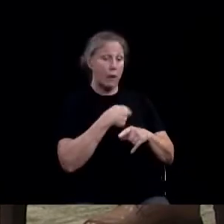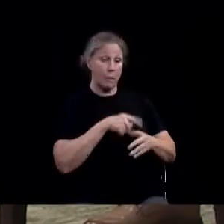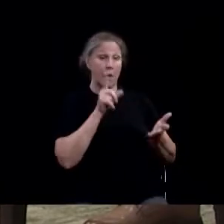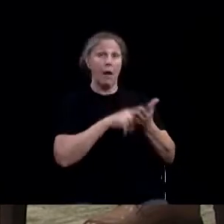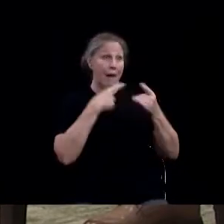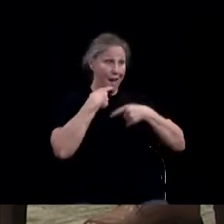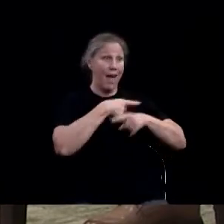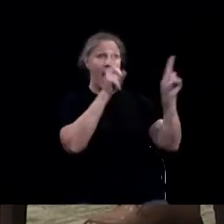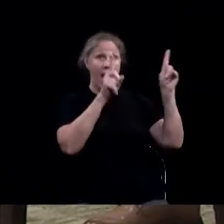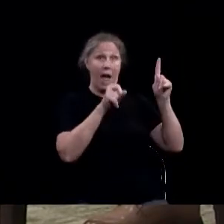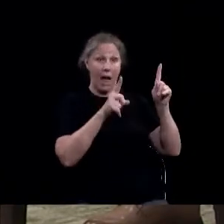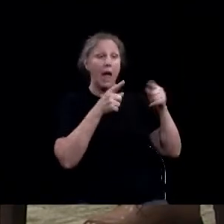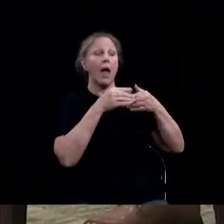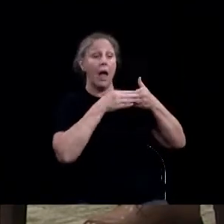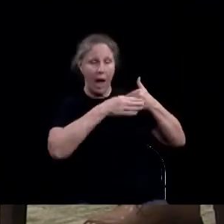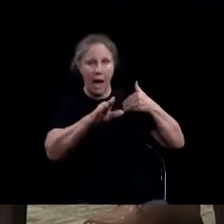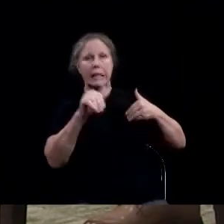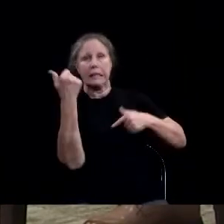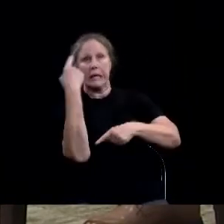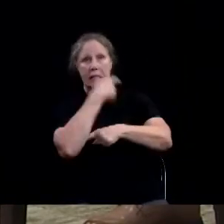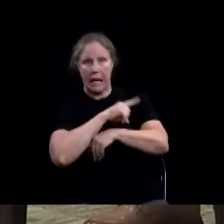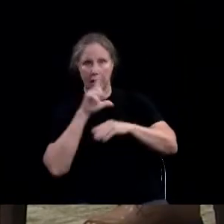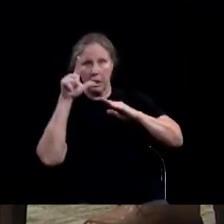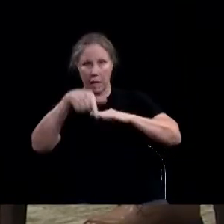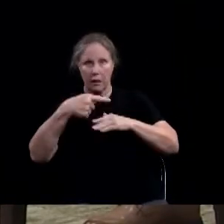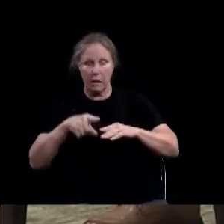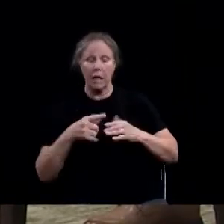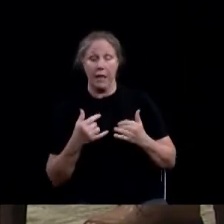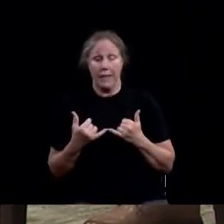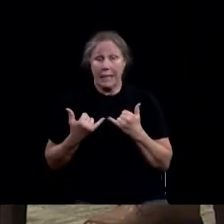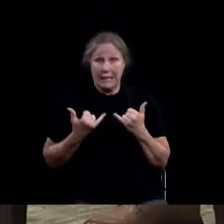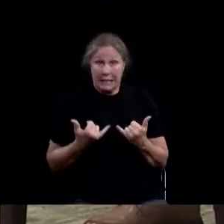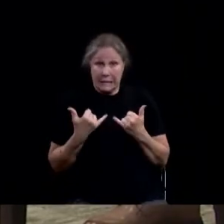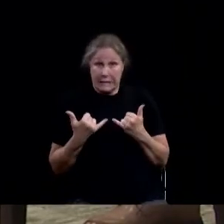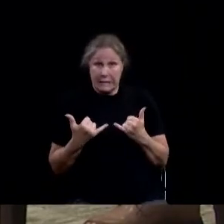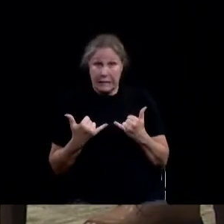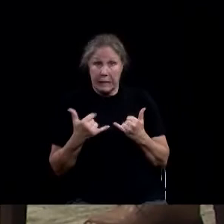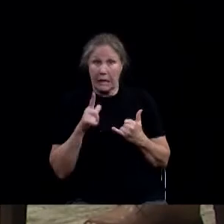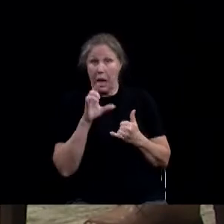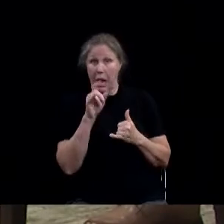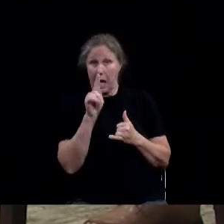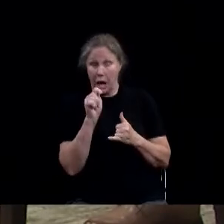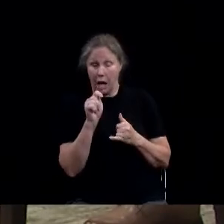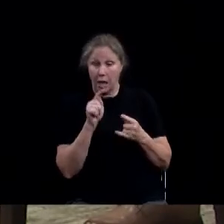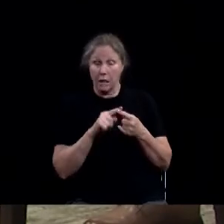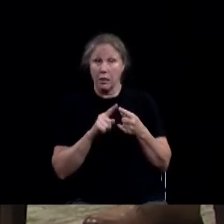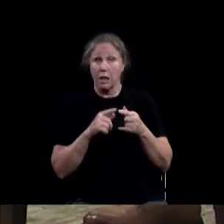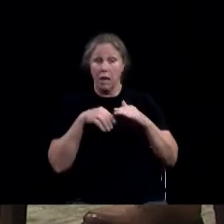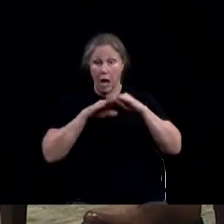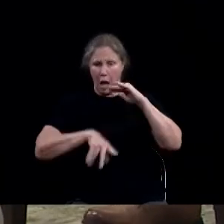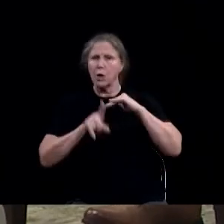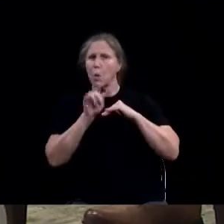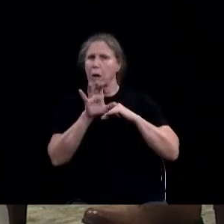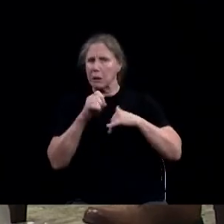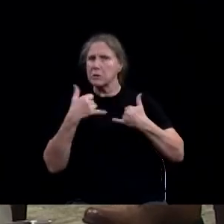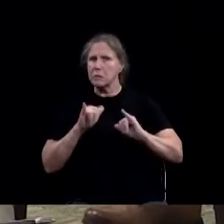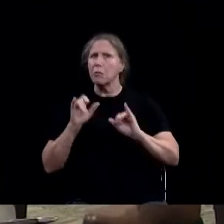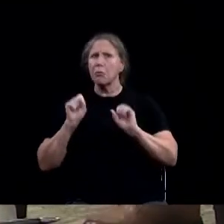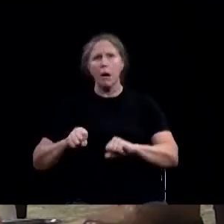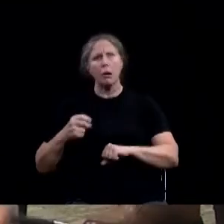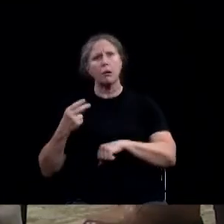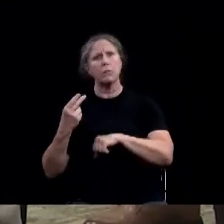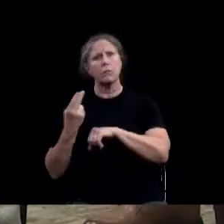the existing lots and tracts under an acre can still use the subsurface systems. This would just be